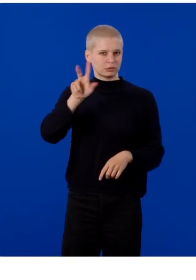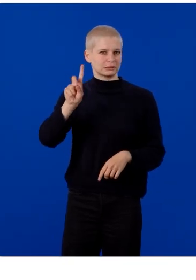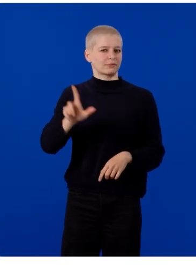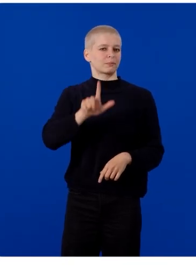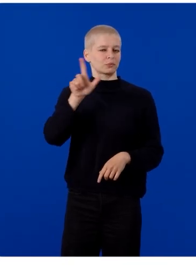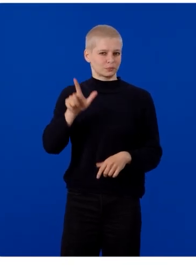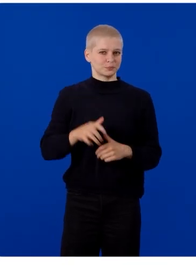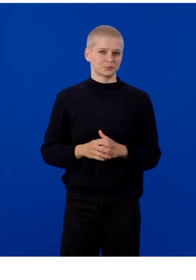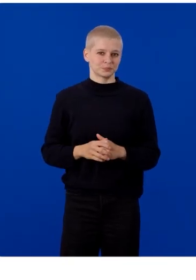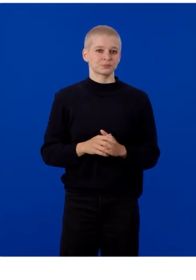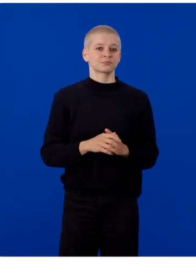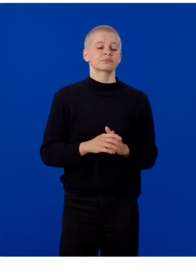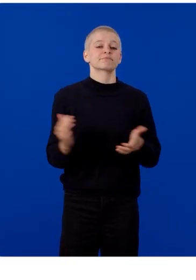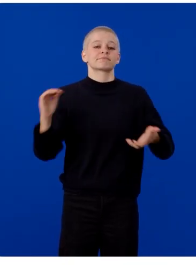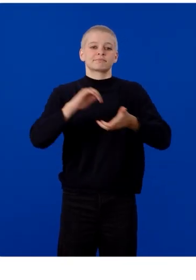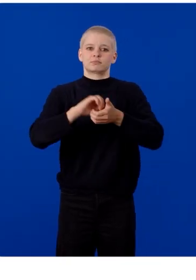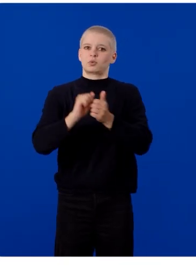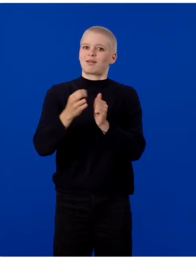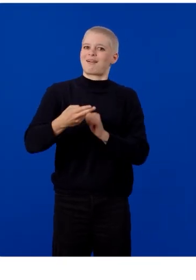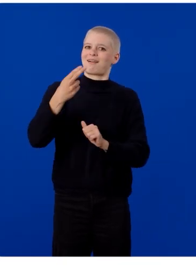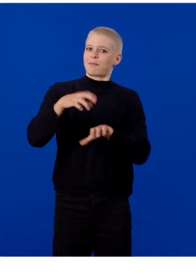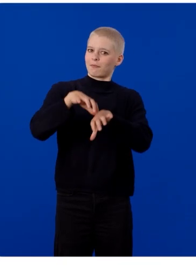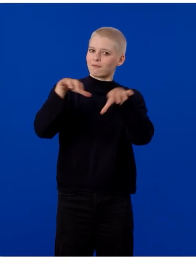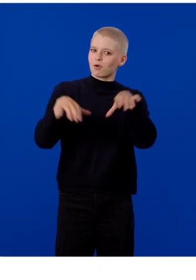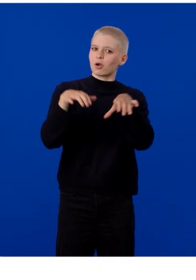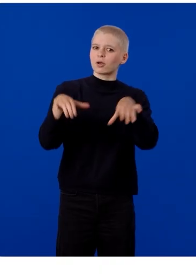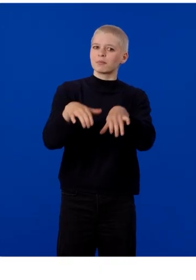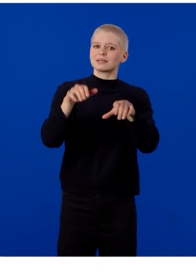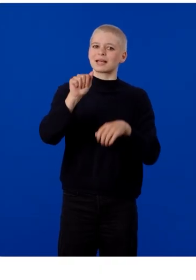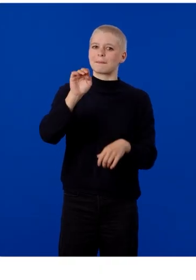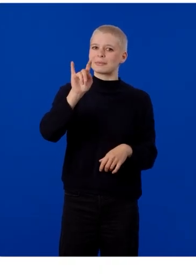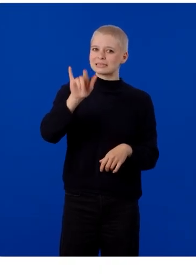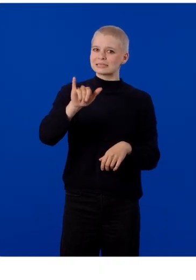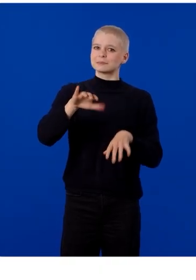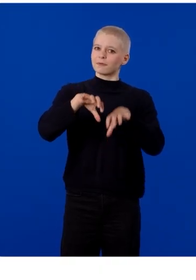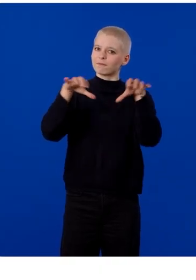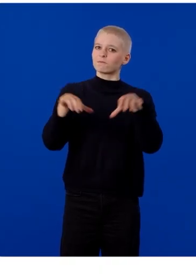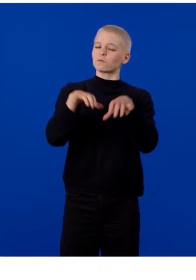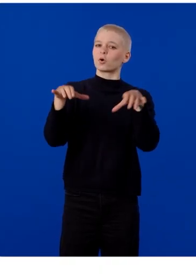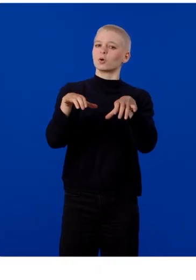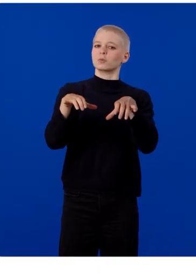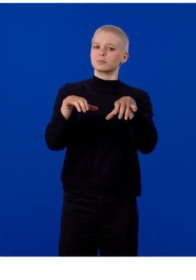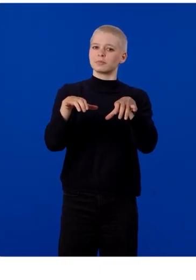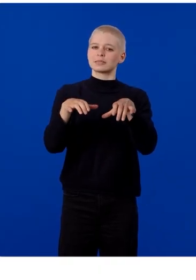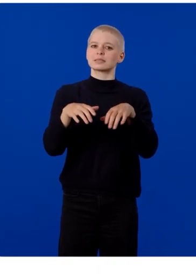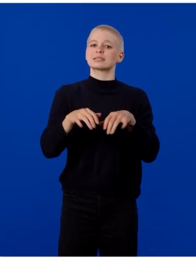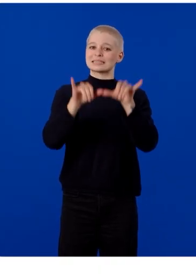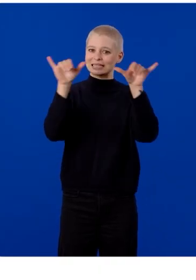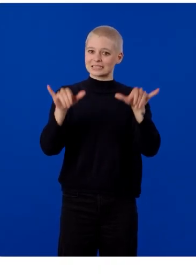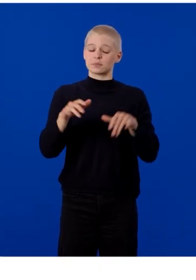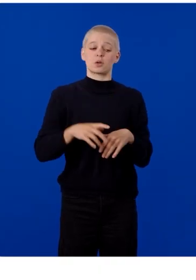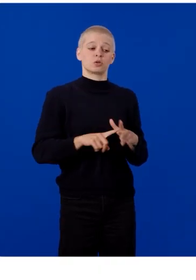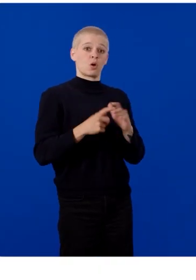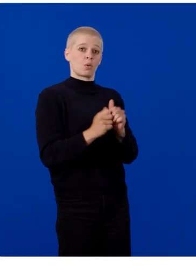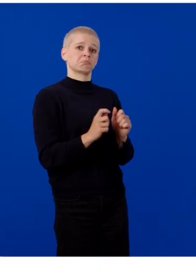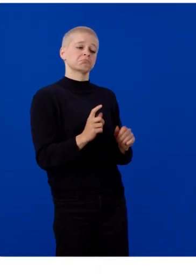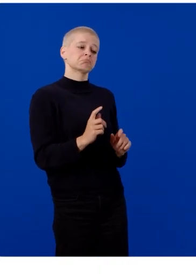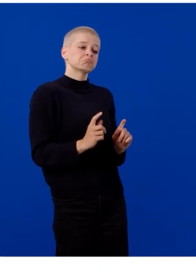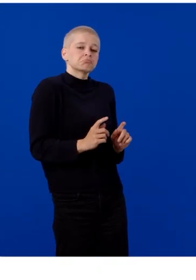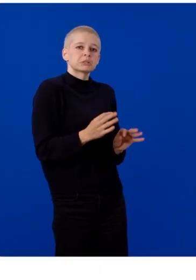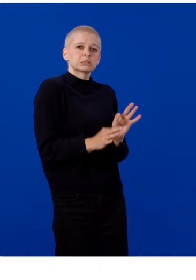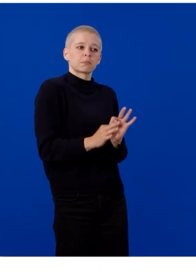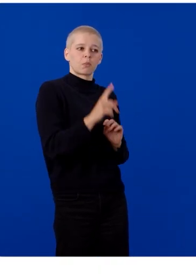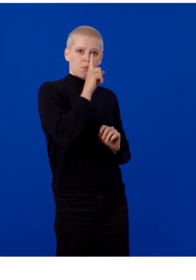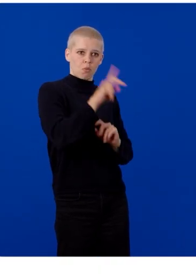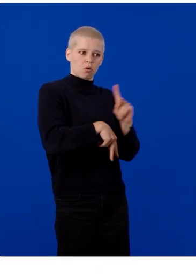library, paired with a high-performance entity component system implementation that scales from simple prototype to